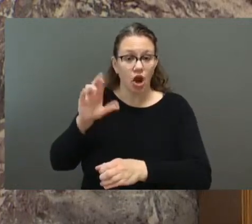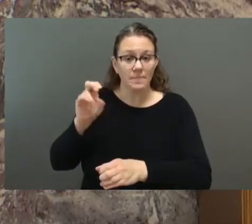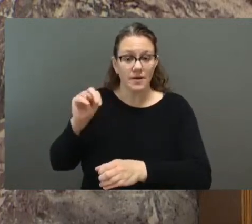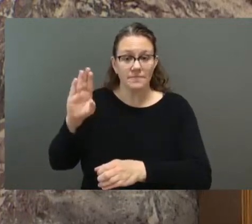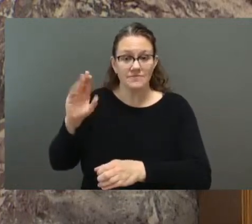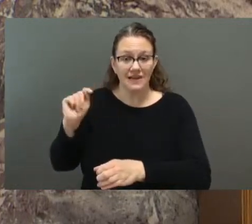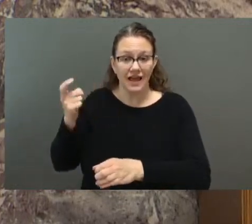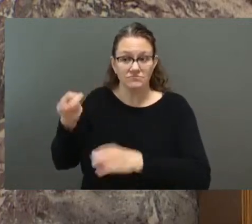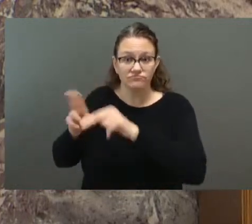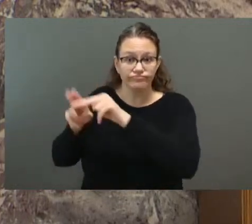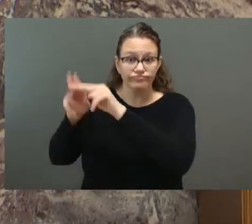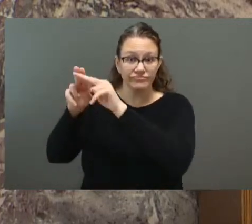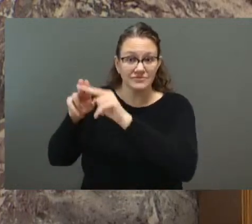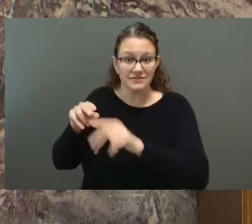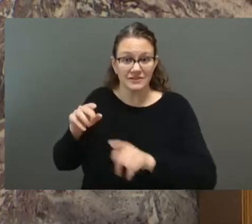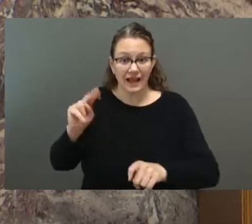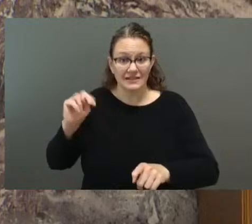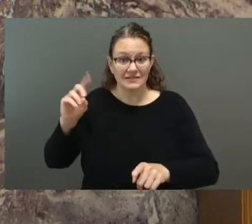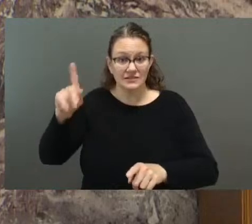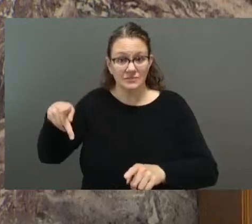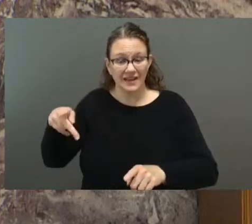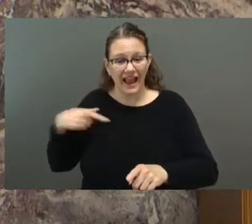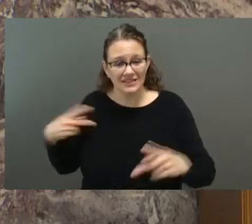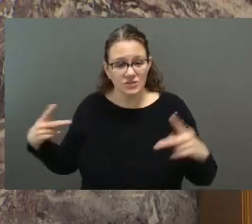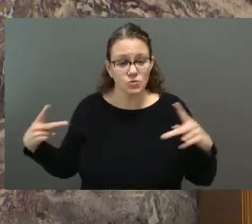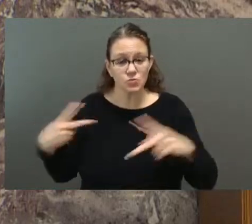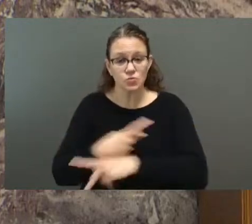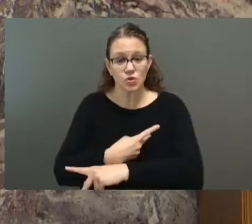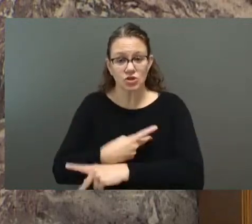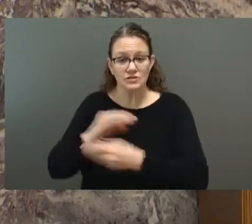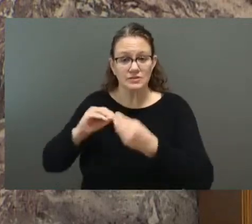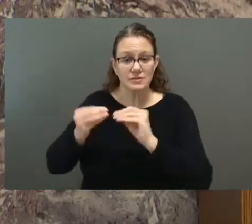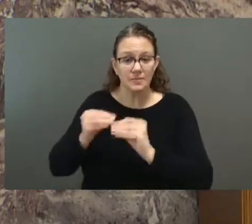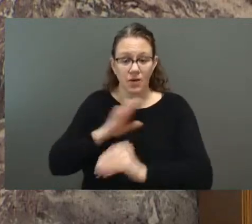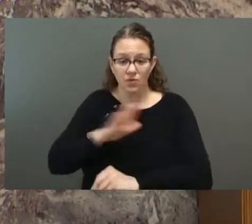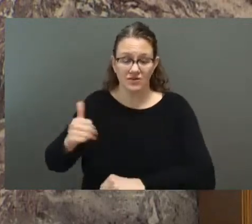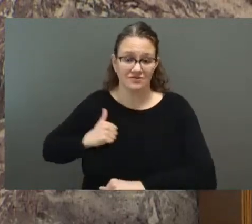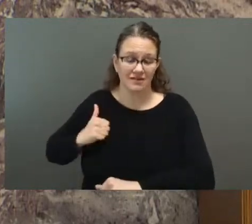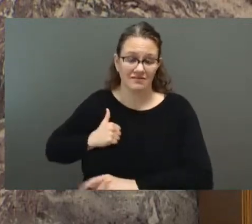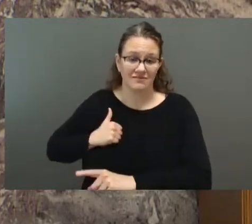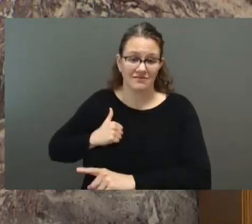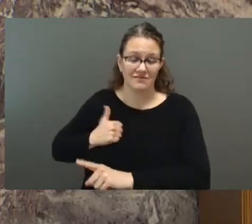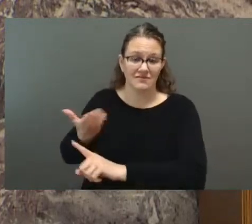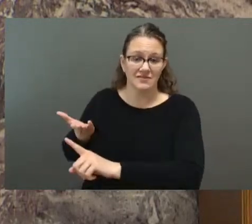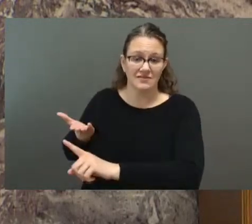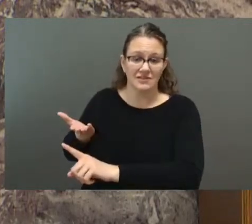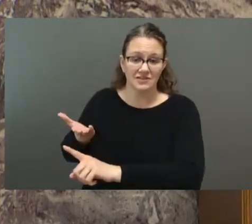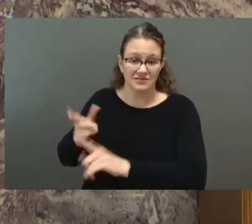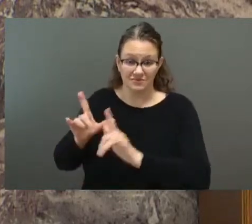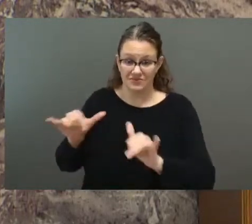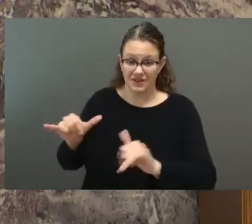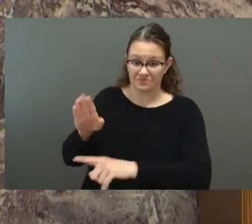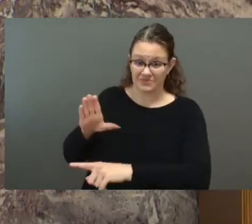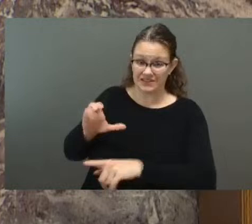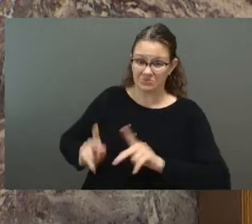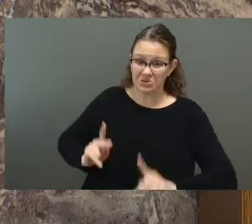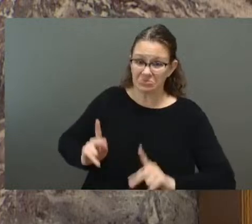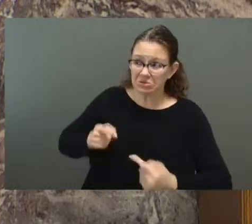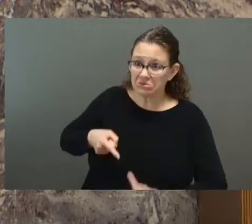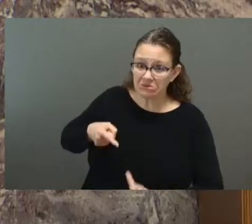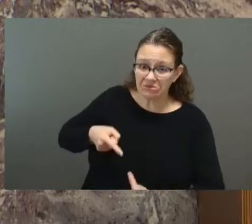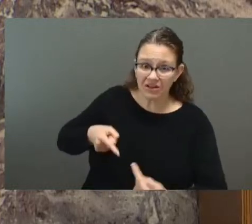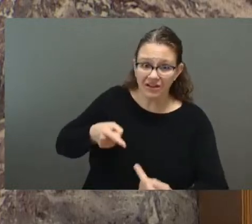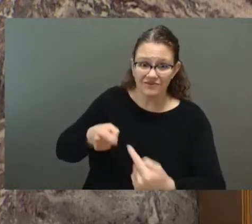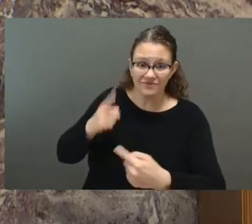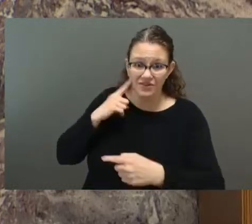in Canada. While British Columbians struggle to pay for gas and groceries, why is this Premier jacking up the